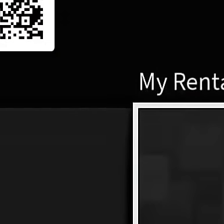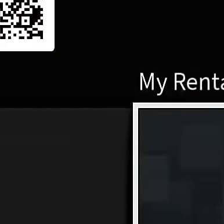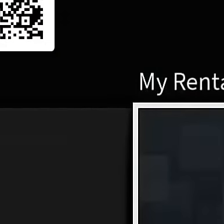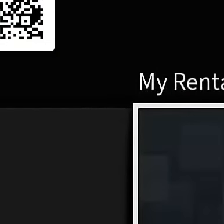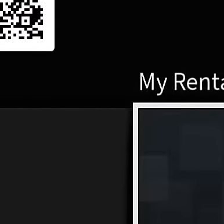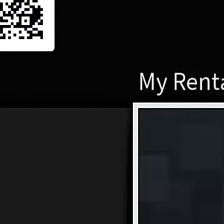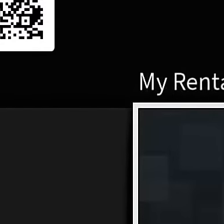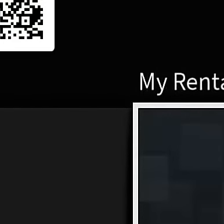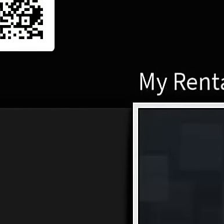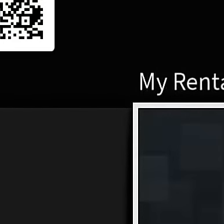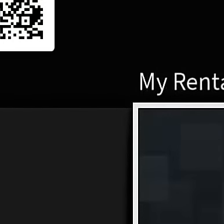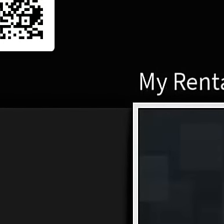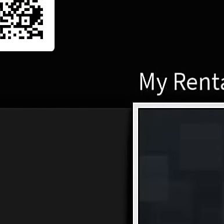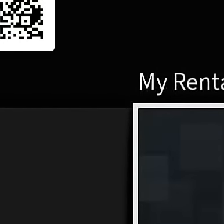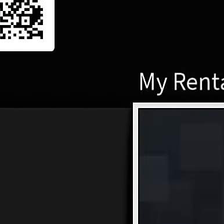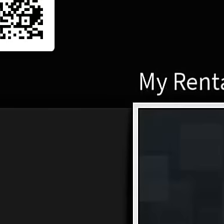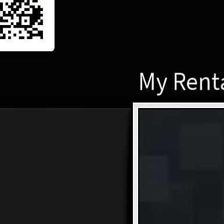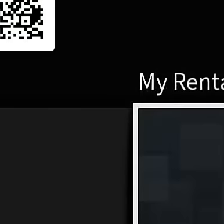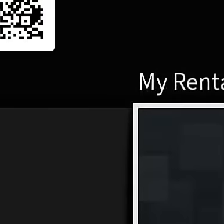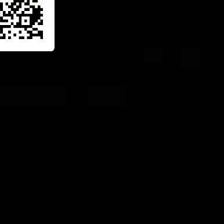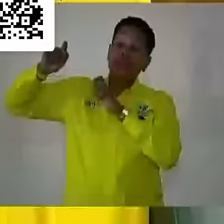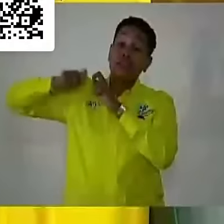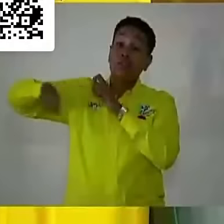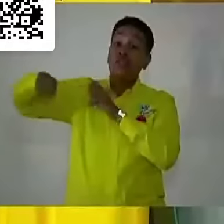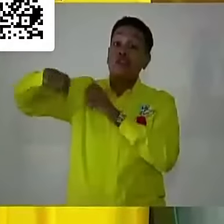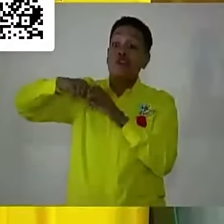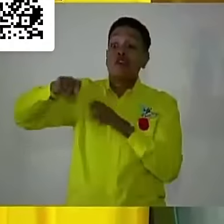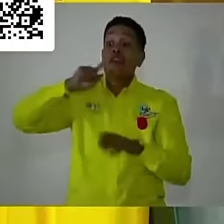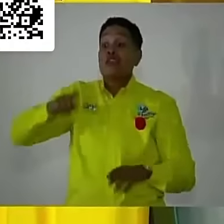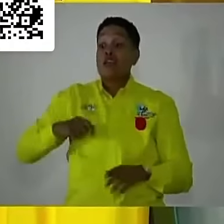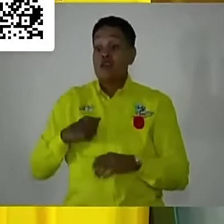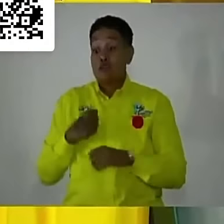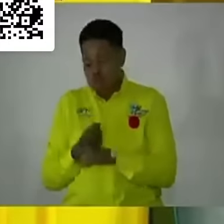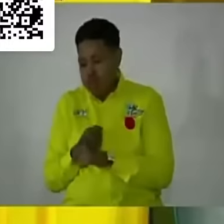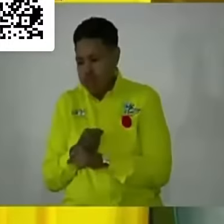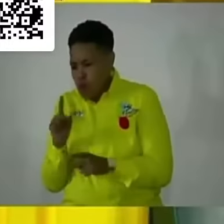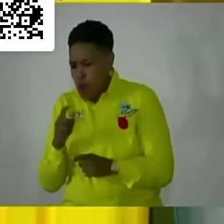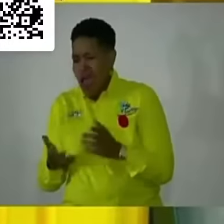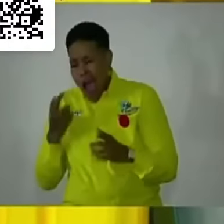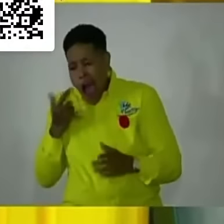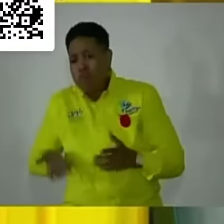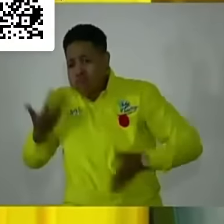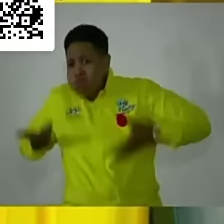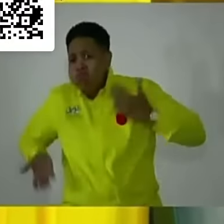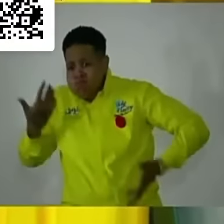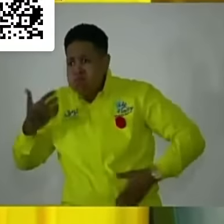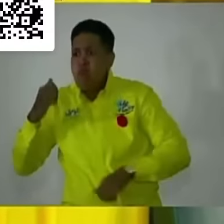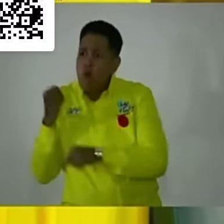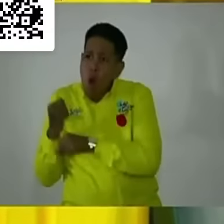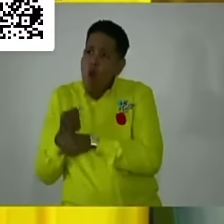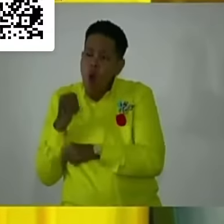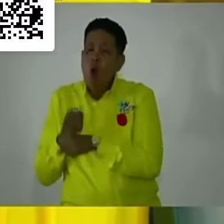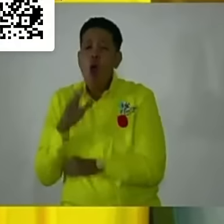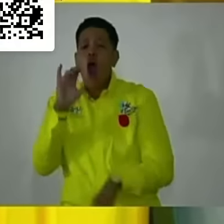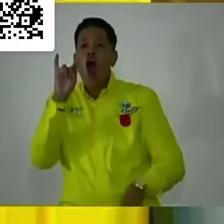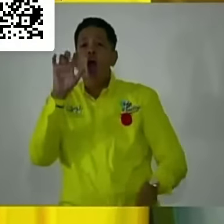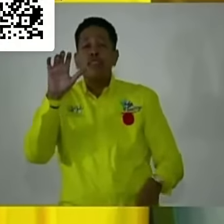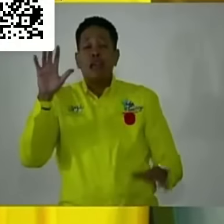bauxite community, in particular those in the production communities, the caustic is